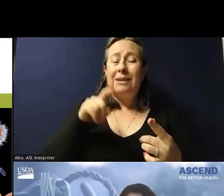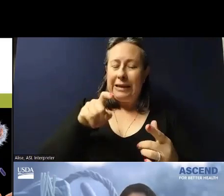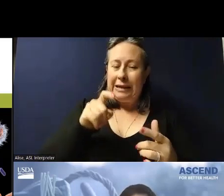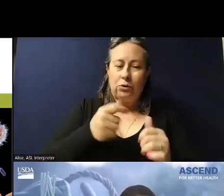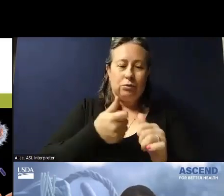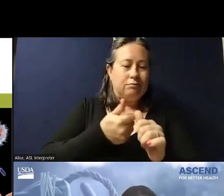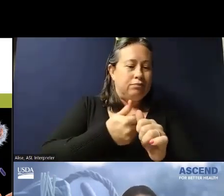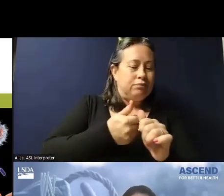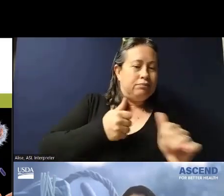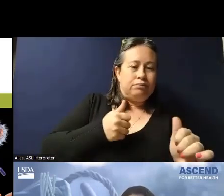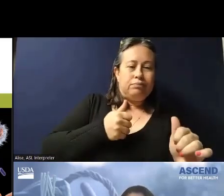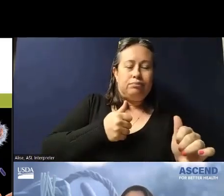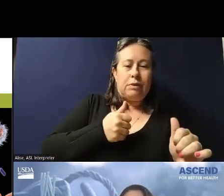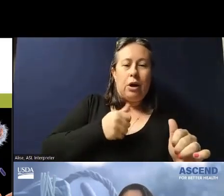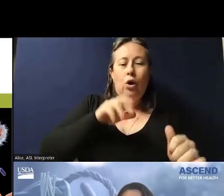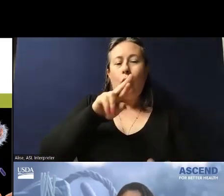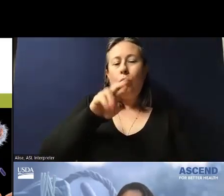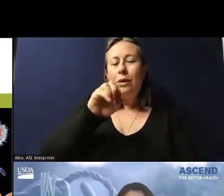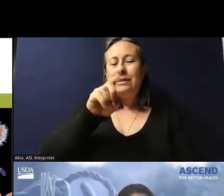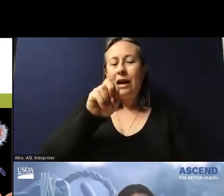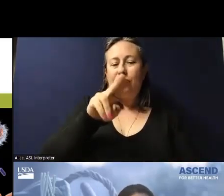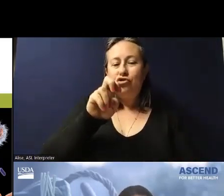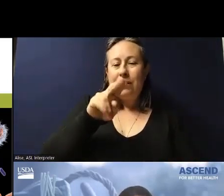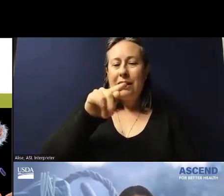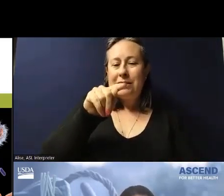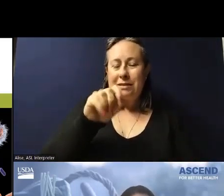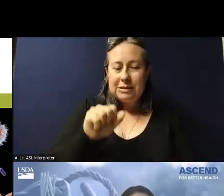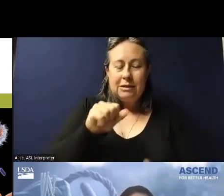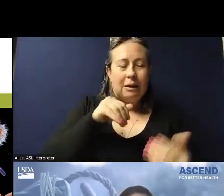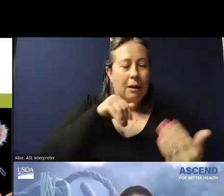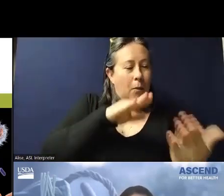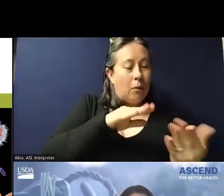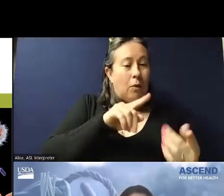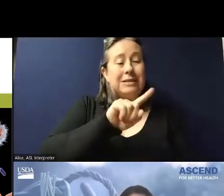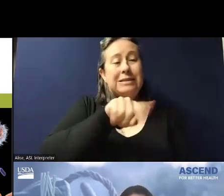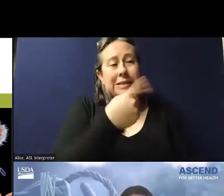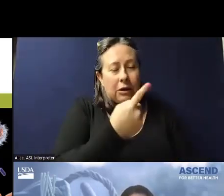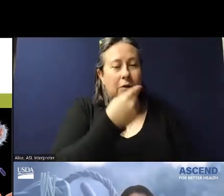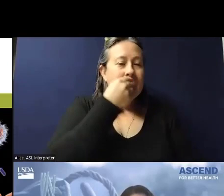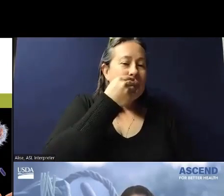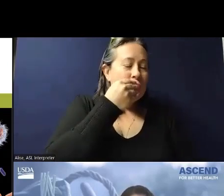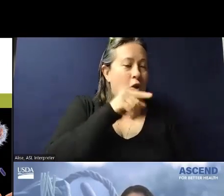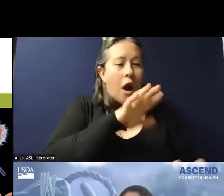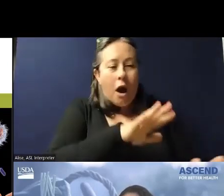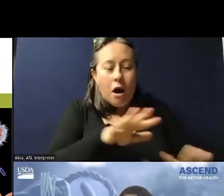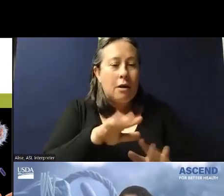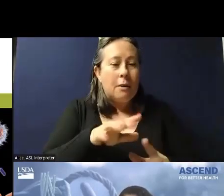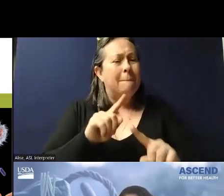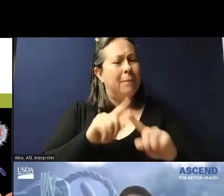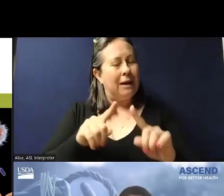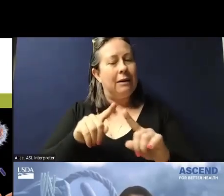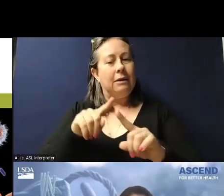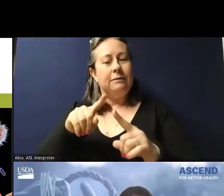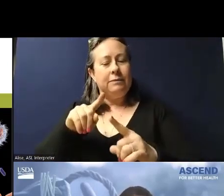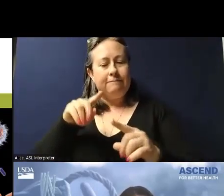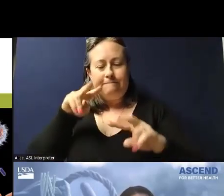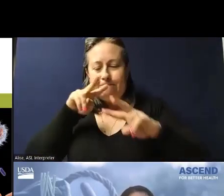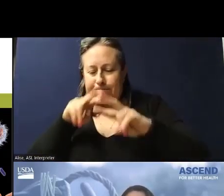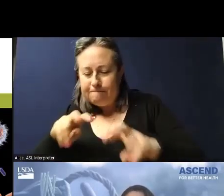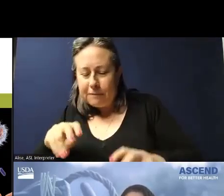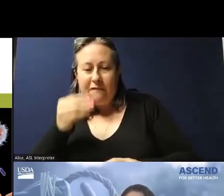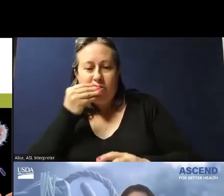a reductionist approach focused on single food components to one that examines food in the context in which we